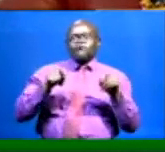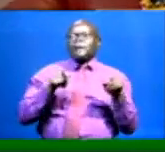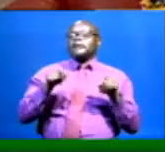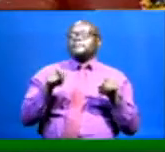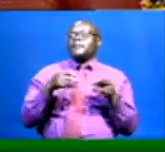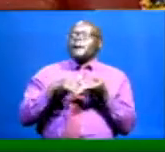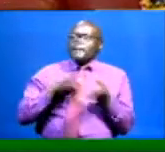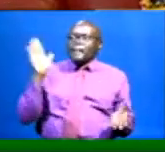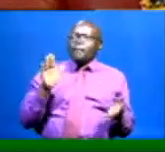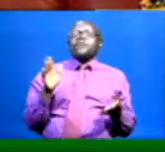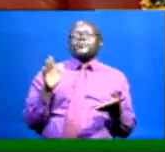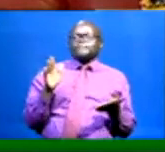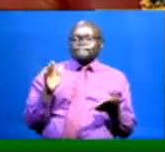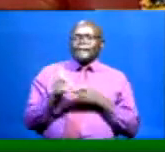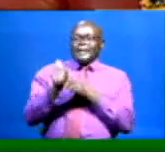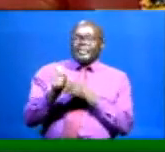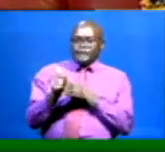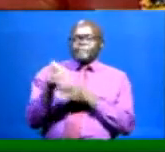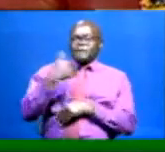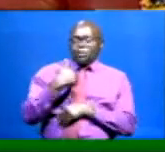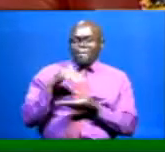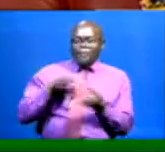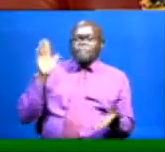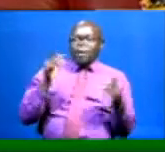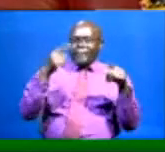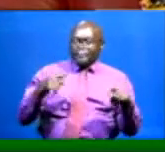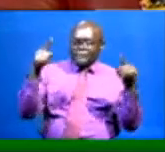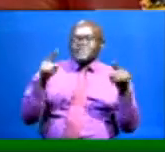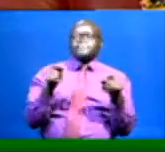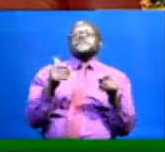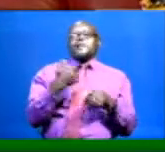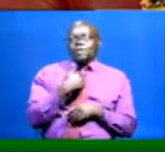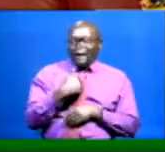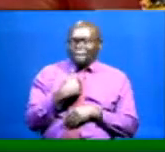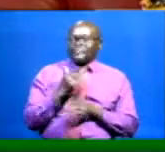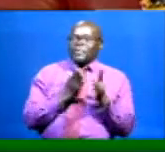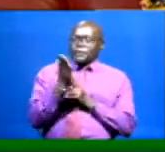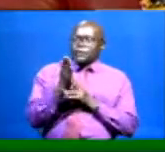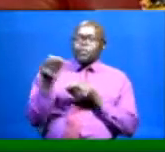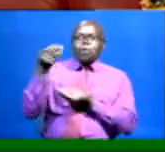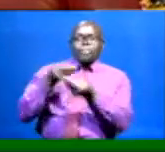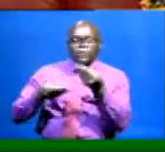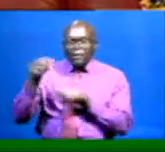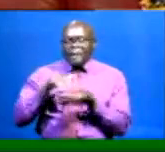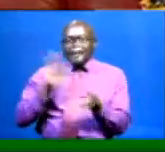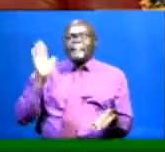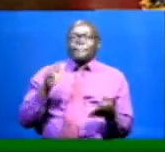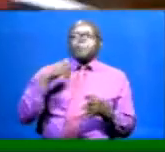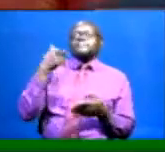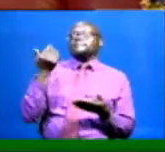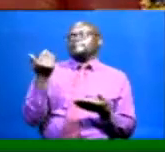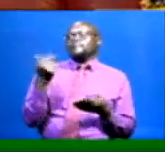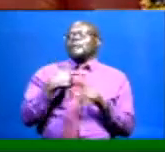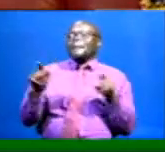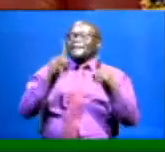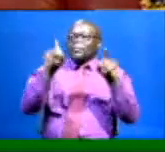more overheads. The more inefficient you are in terms of procurement, the more the cost are. But the question is,